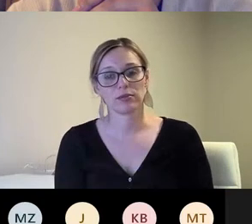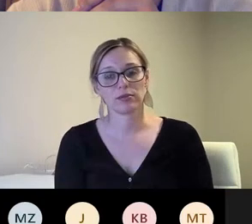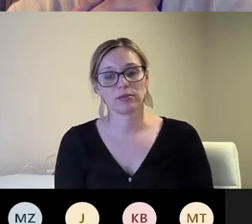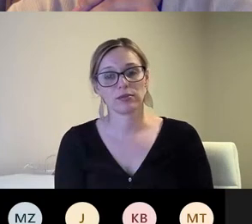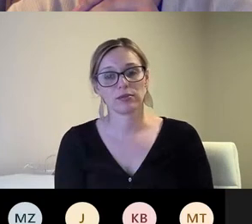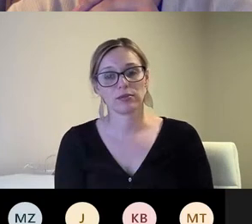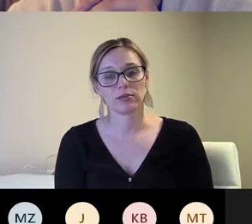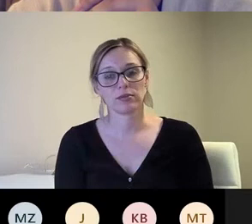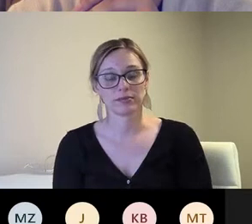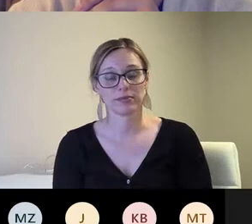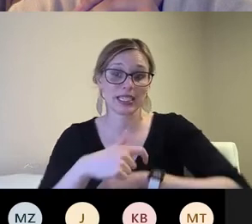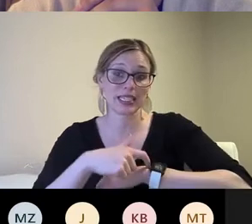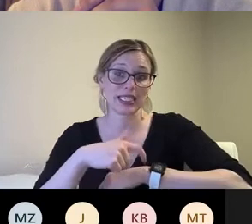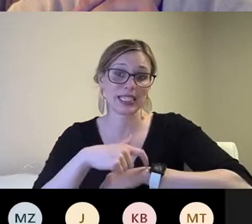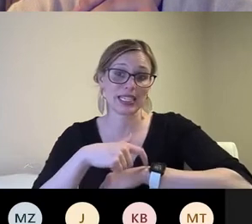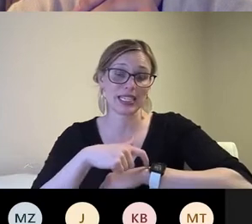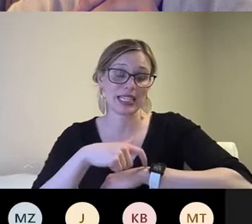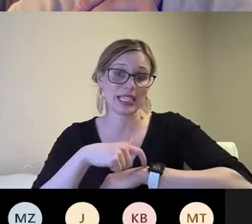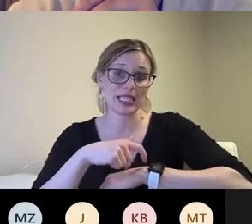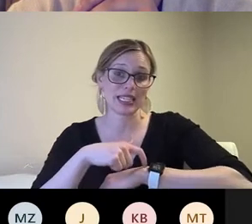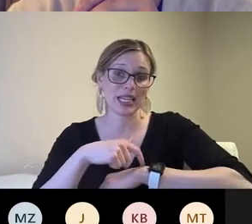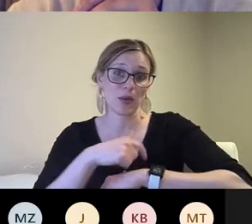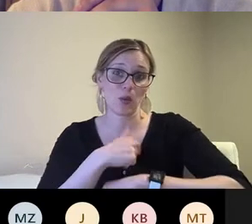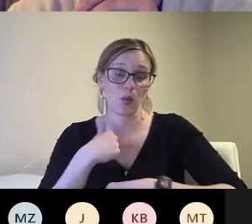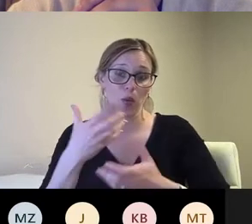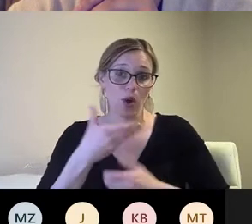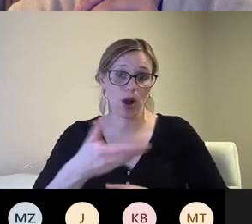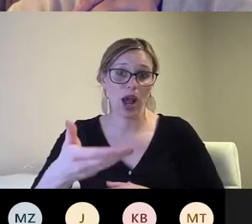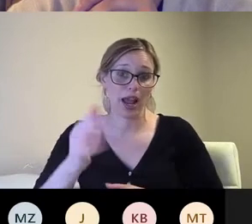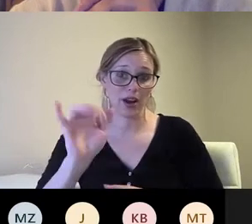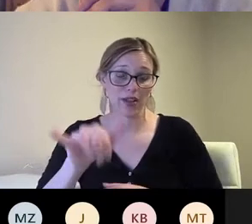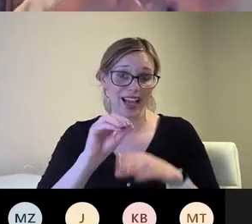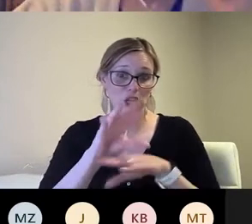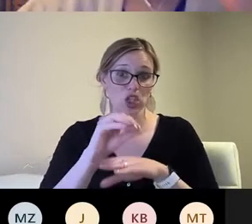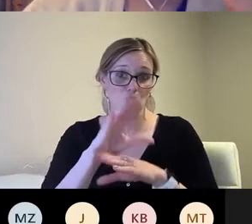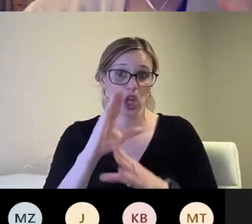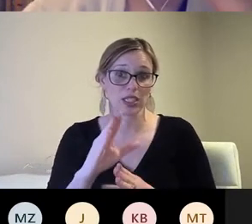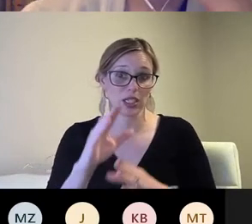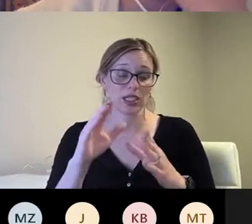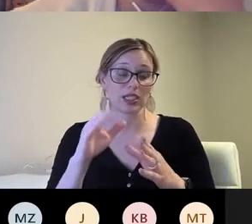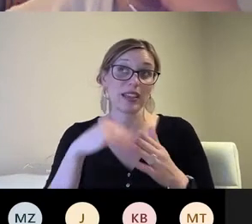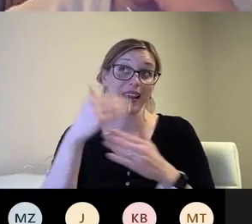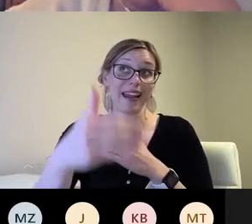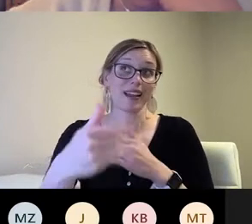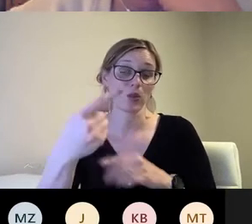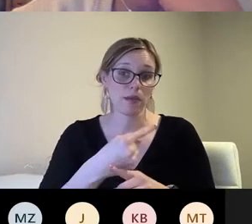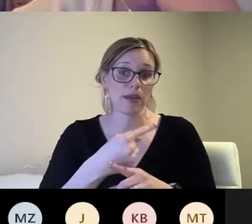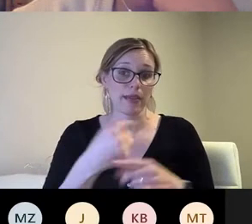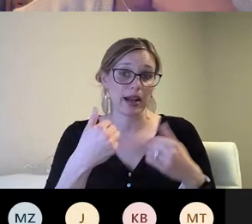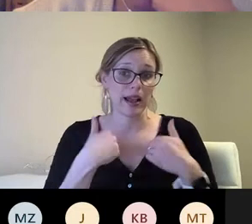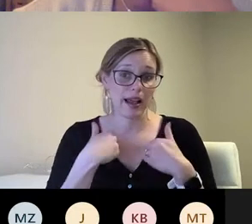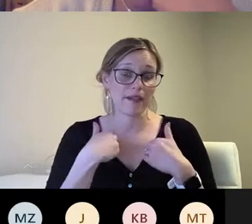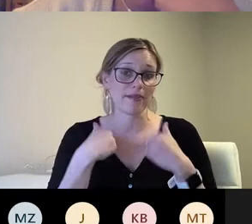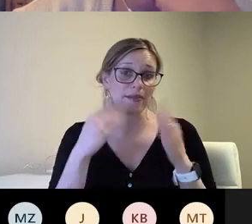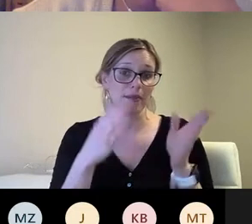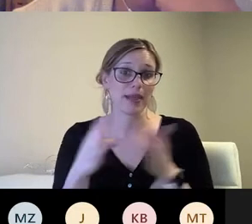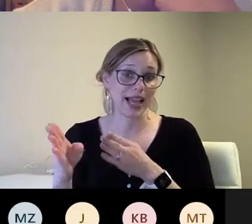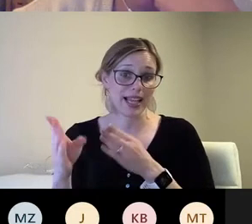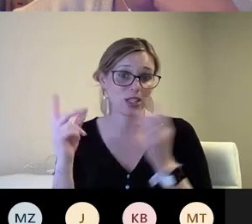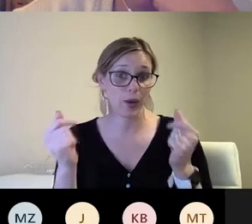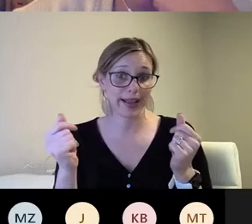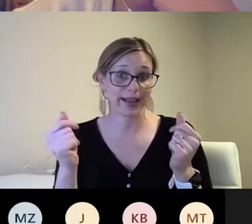I guess so time-wise, we want to hire this consultant in the next month and then hopefully have plans, pretty